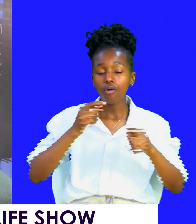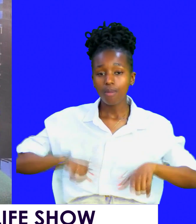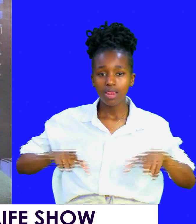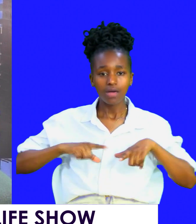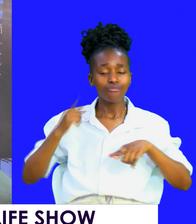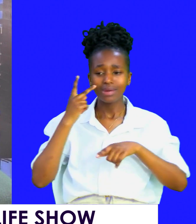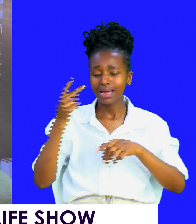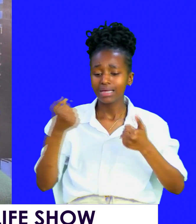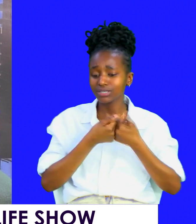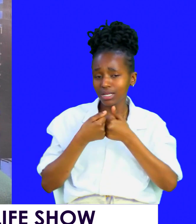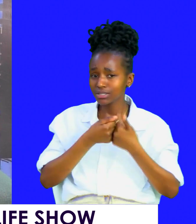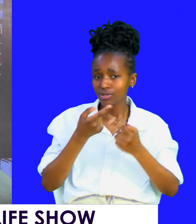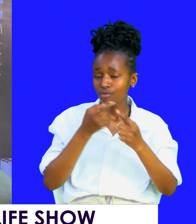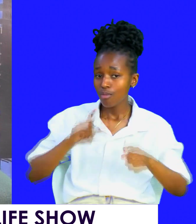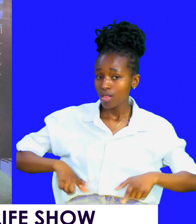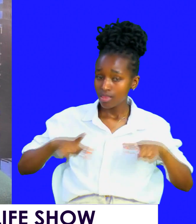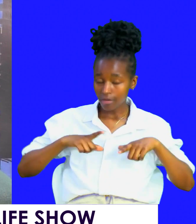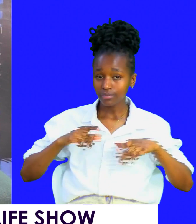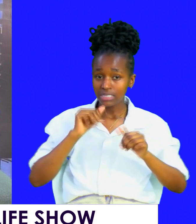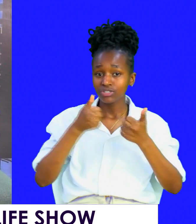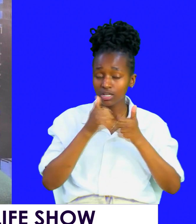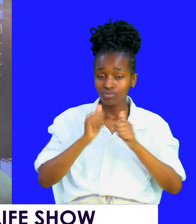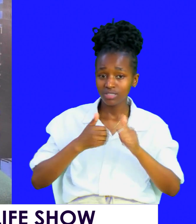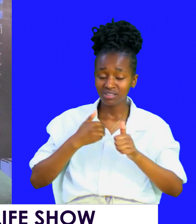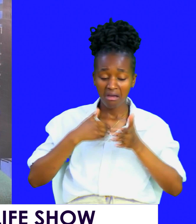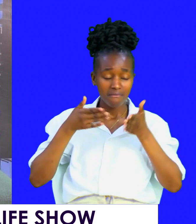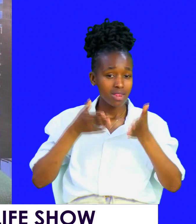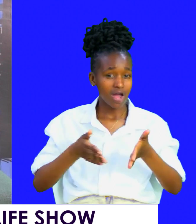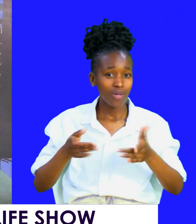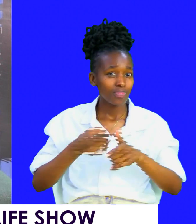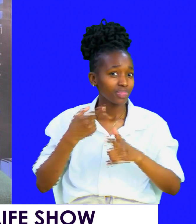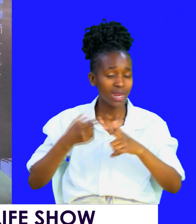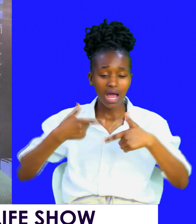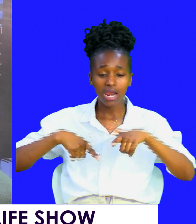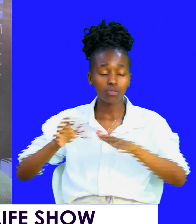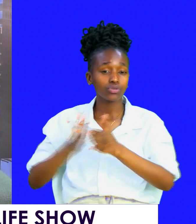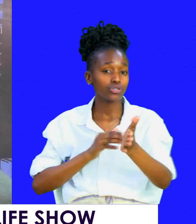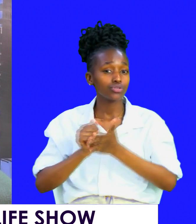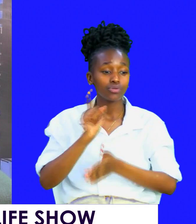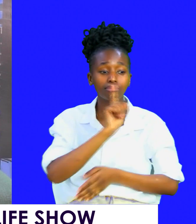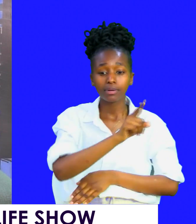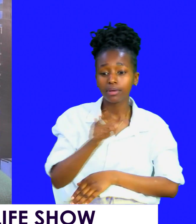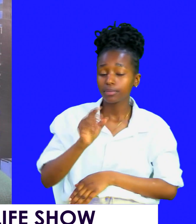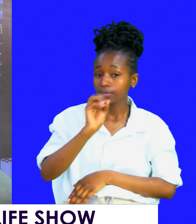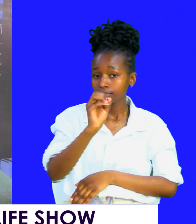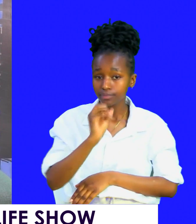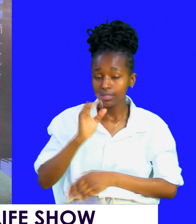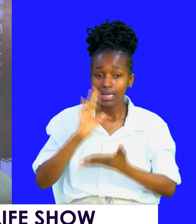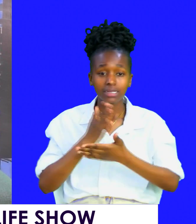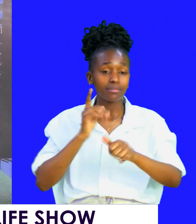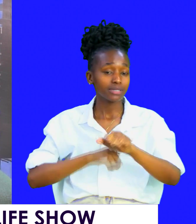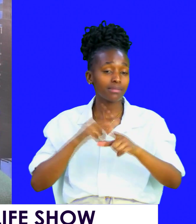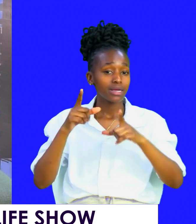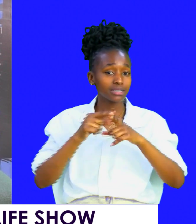life should not destroy you. The issues of life, naysaying and hatred, sometimes sentences that